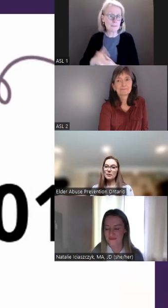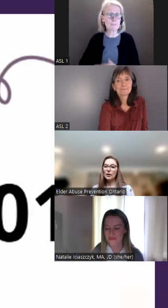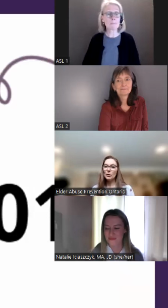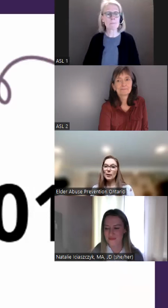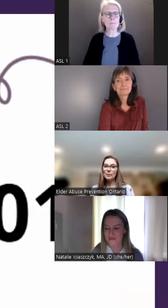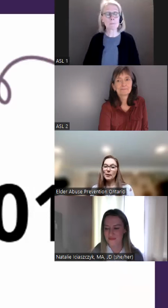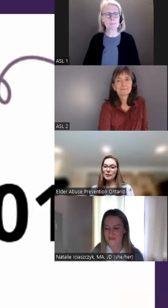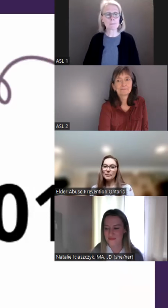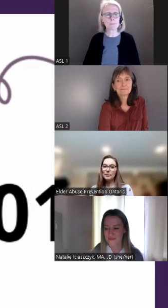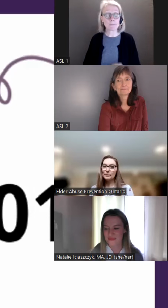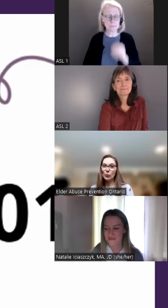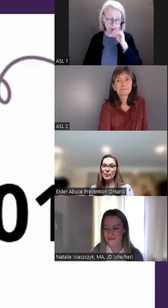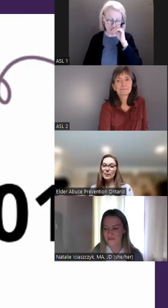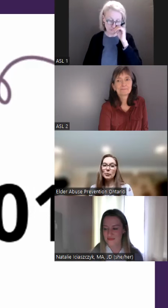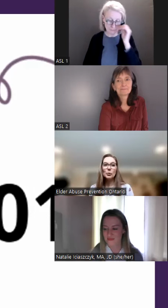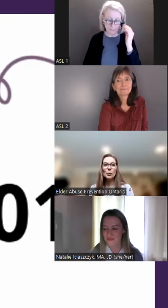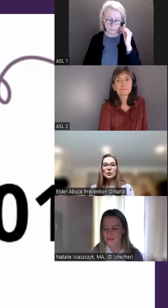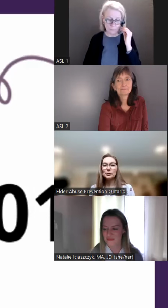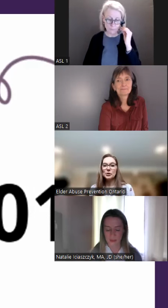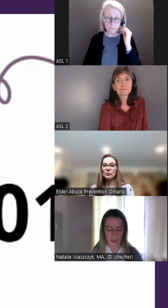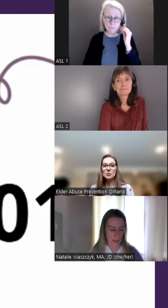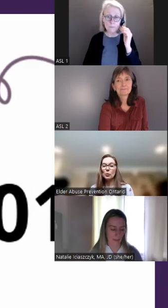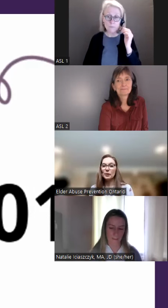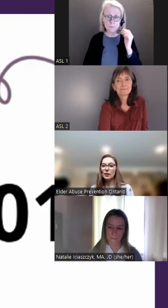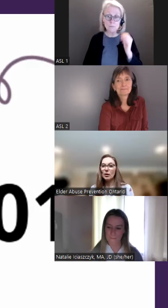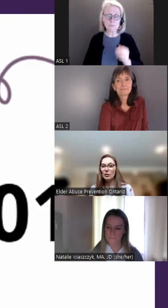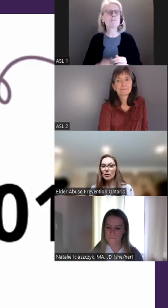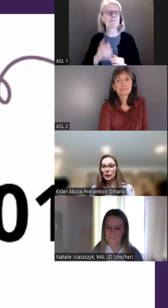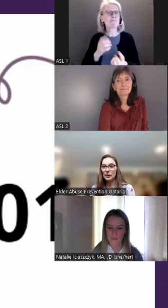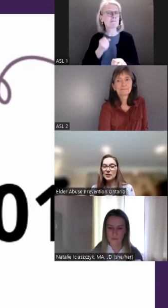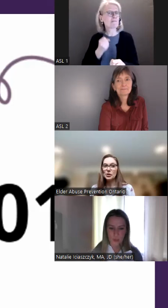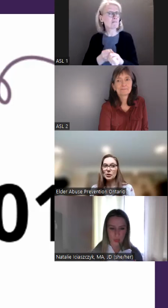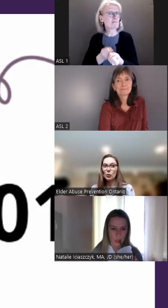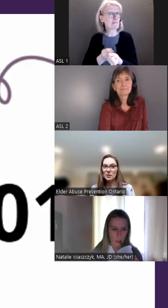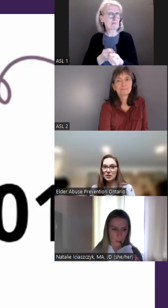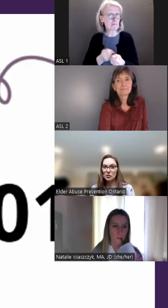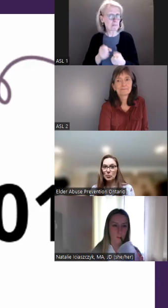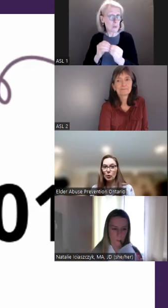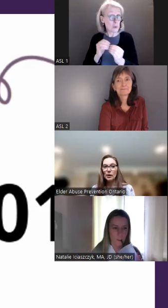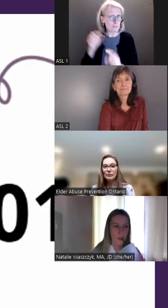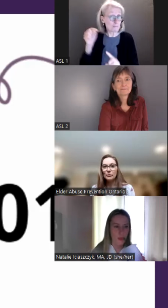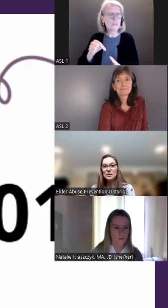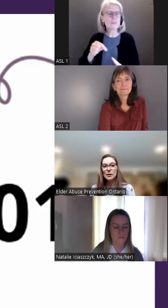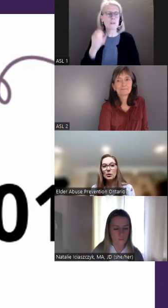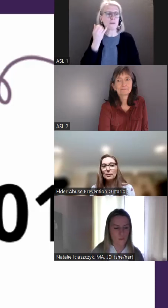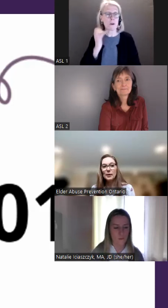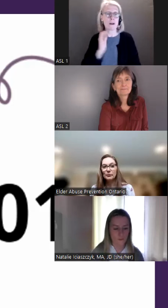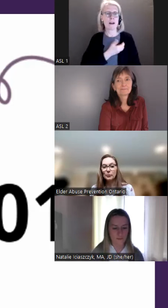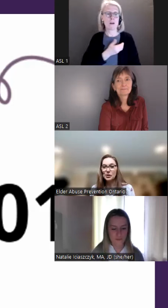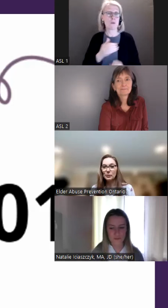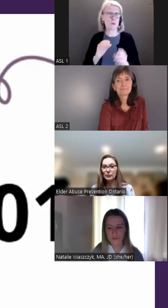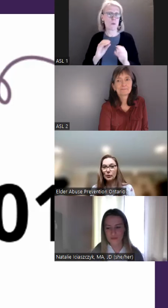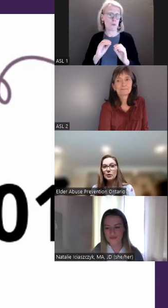just as a follow-up, for people who want to reach out for support, they can call our organization or the senior support line for some help